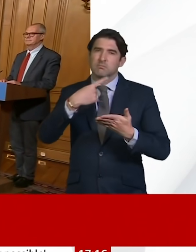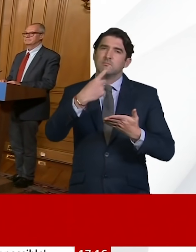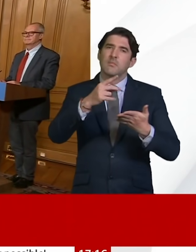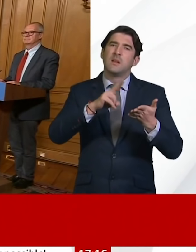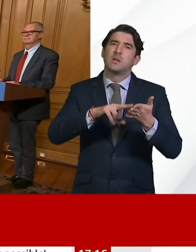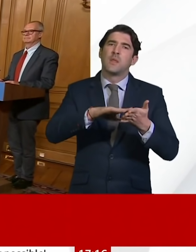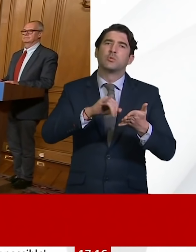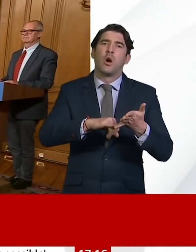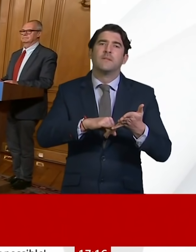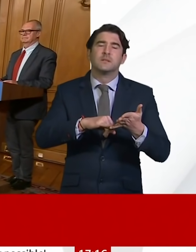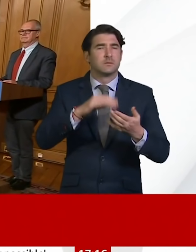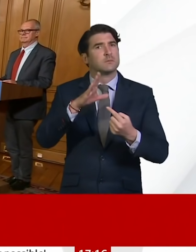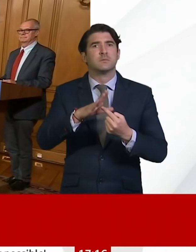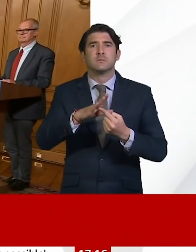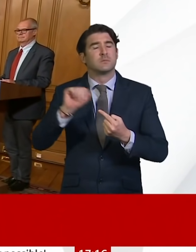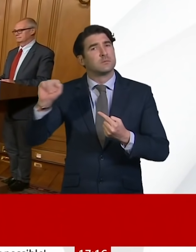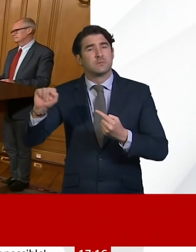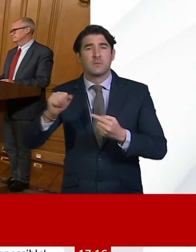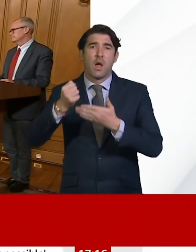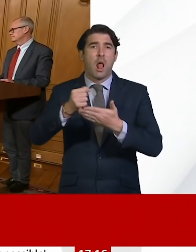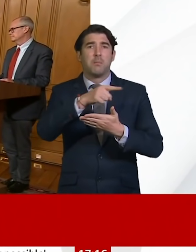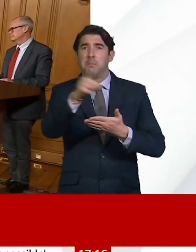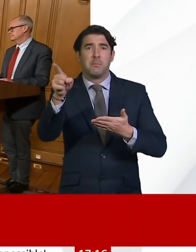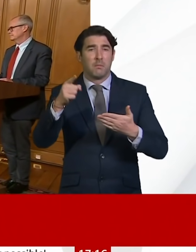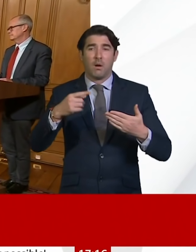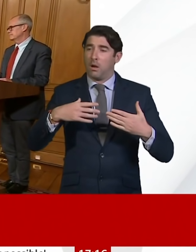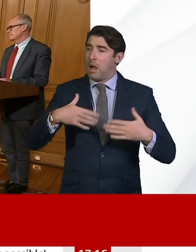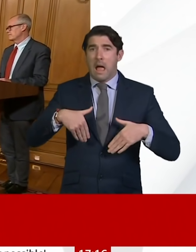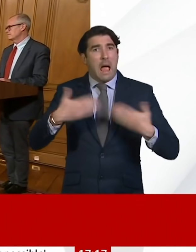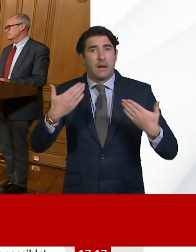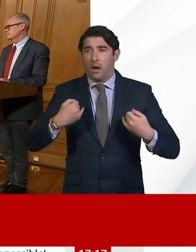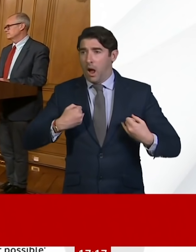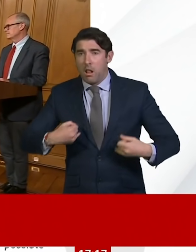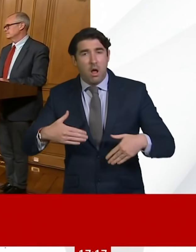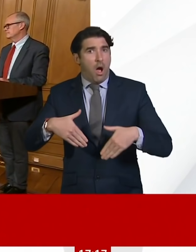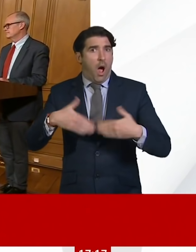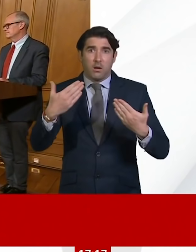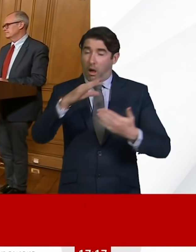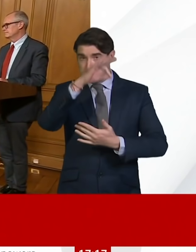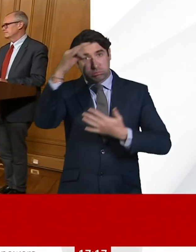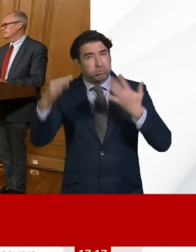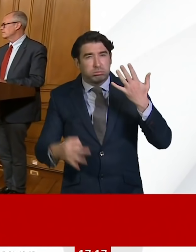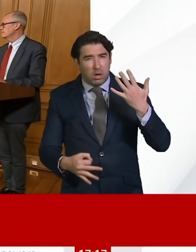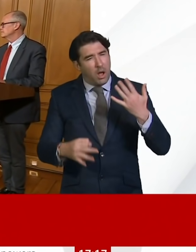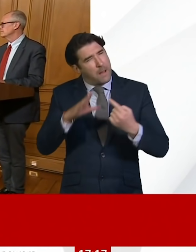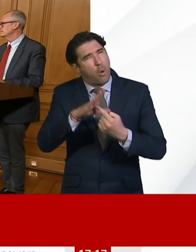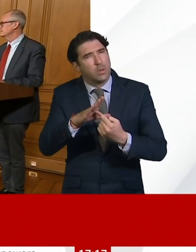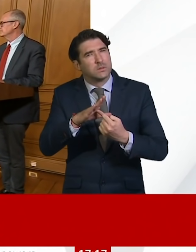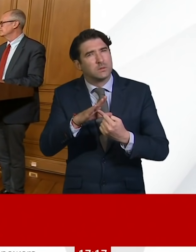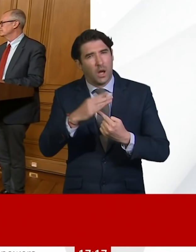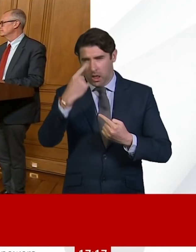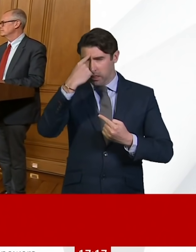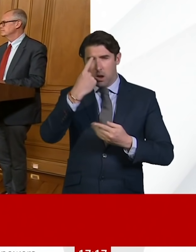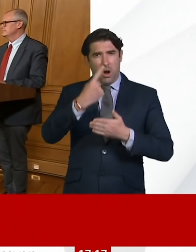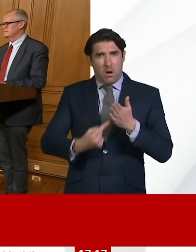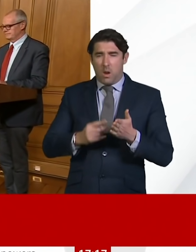to go and have their issues dealt with is very, very important. But